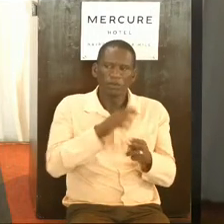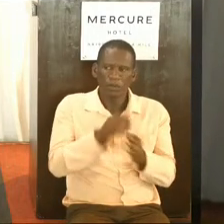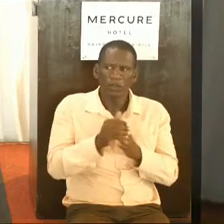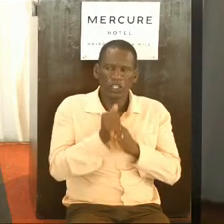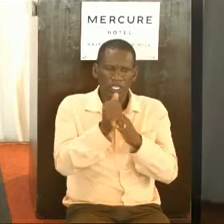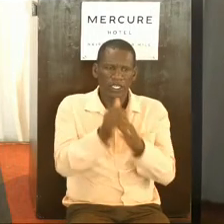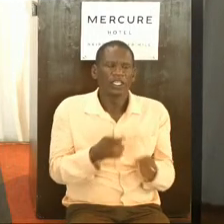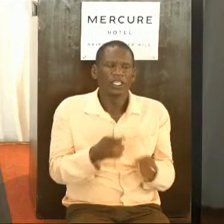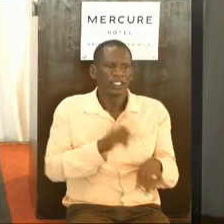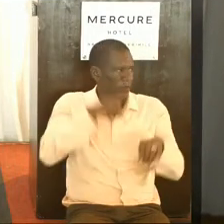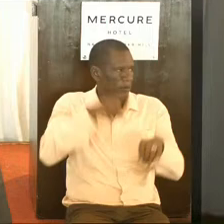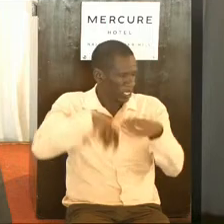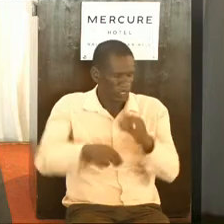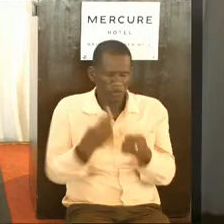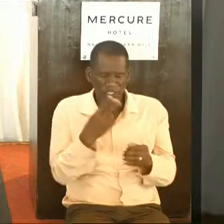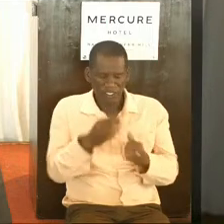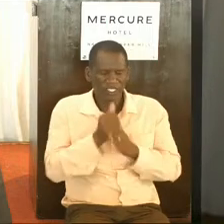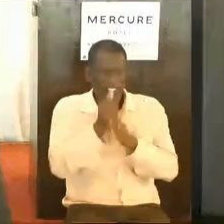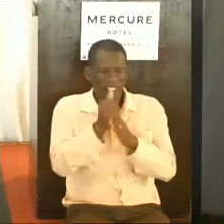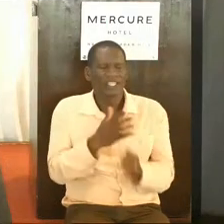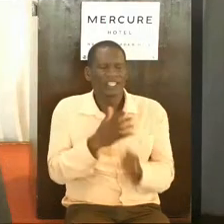attacking yeah